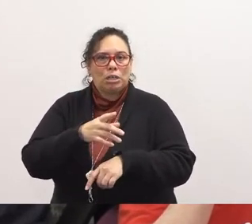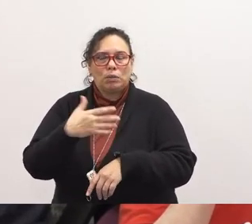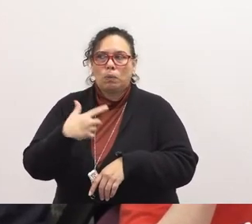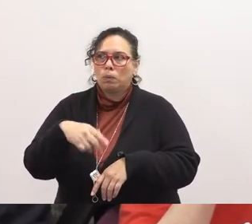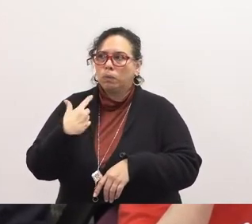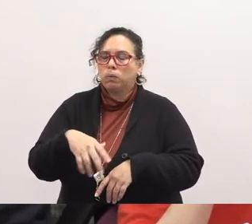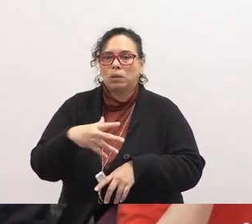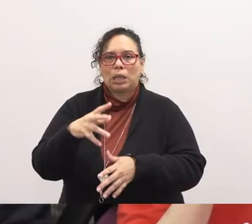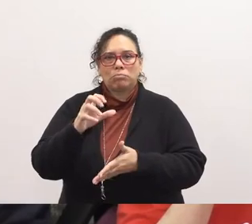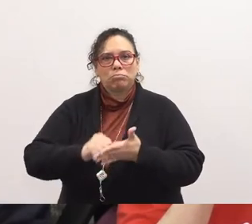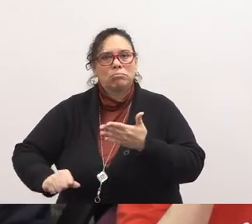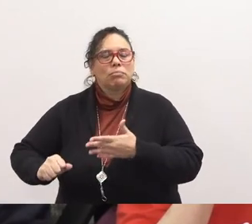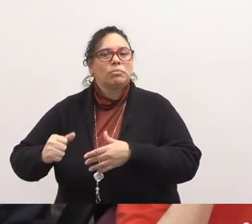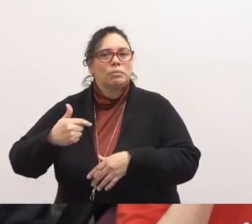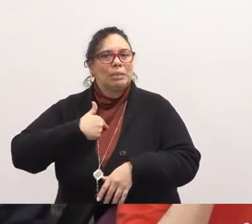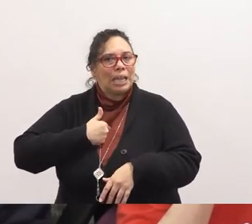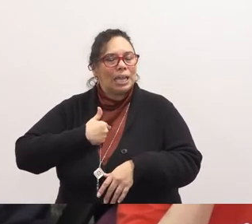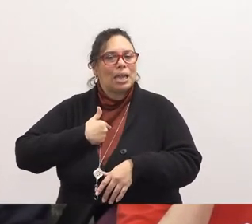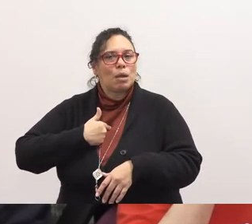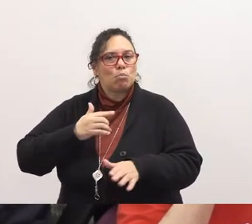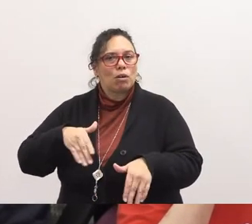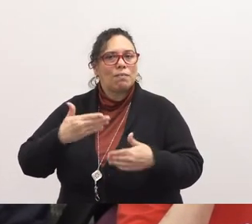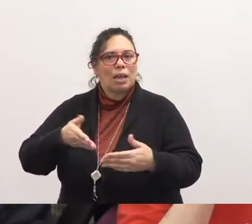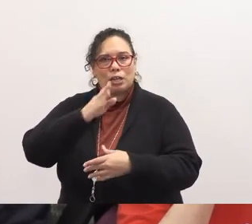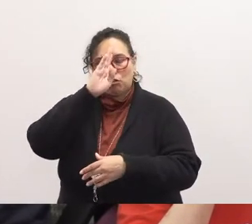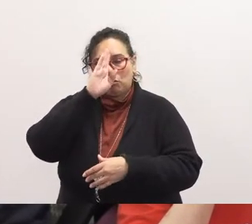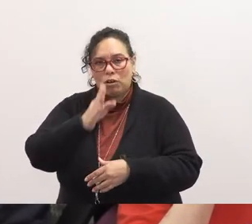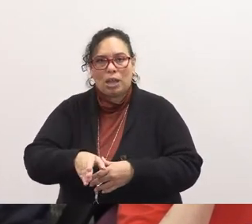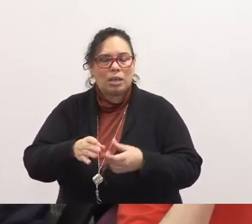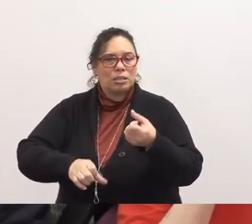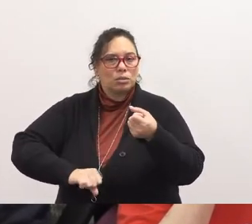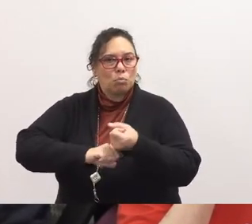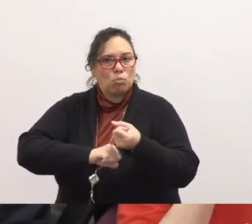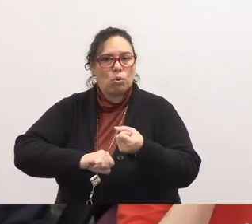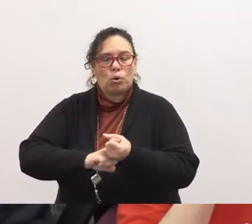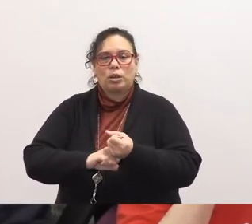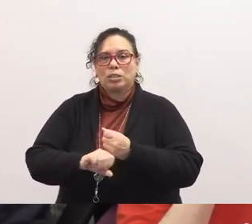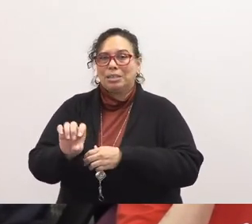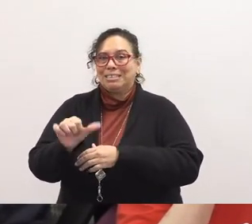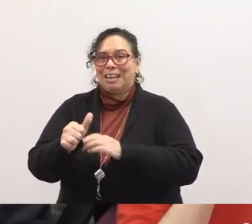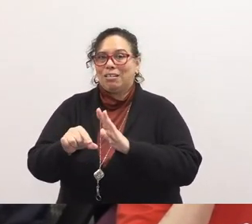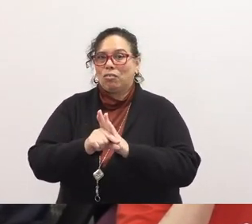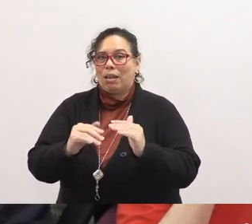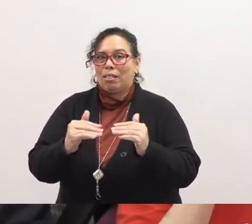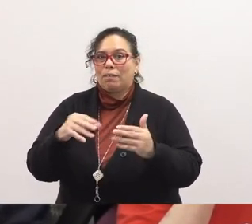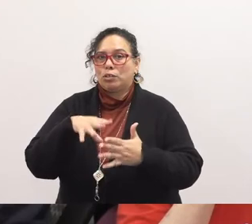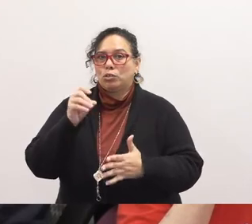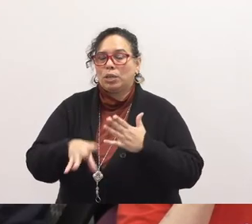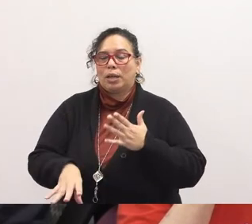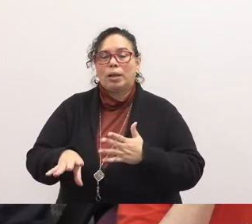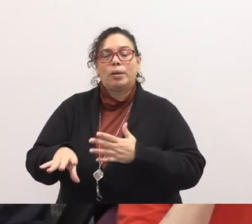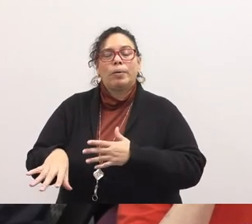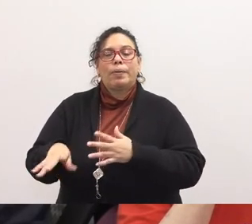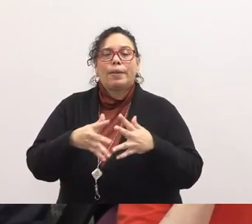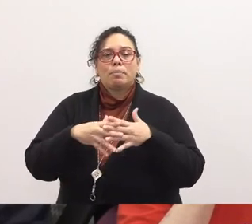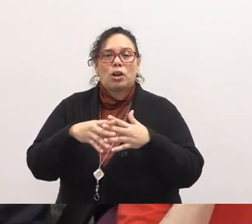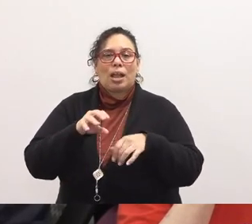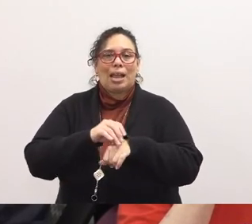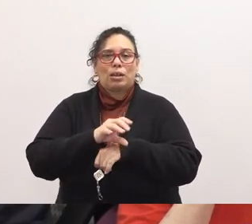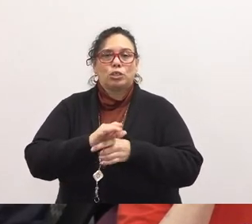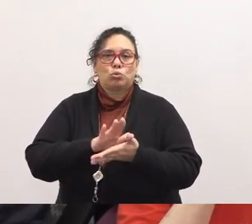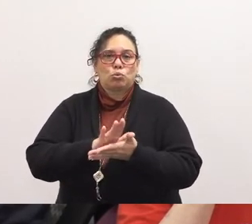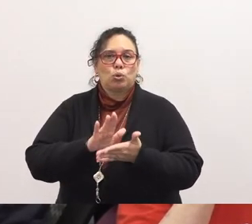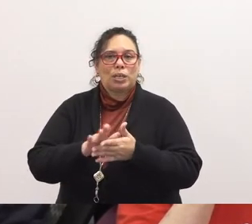away from providing direct support to my 10 grade levels. According to the American School Counselor Association and